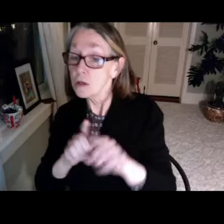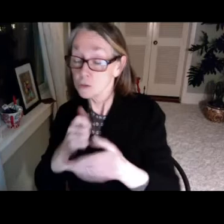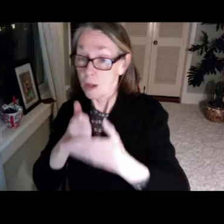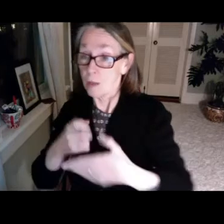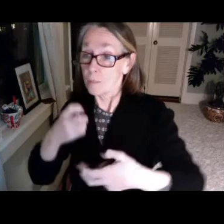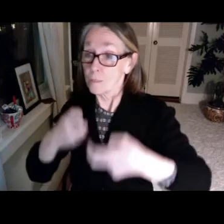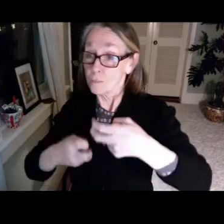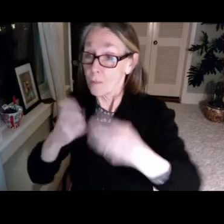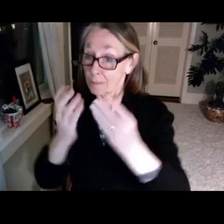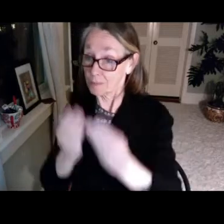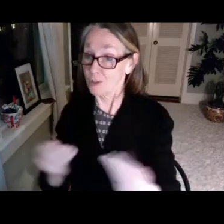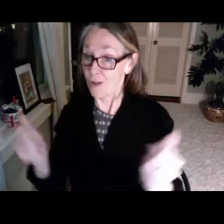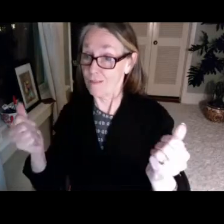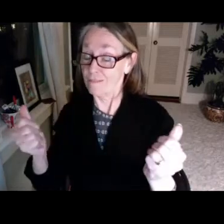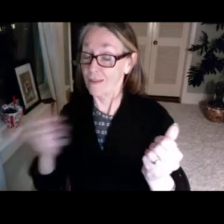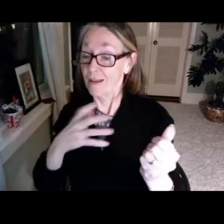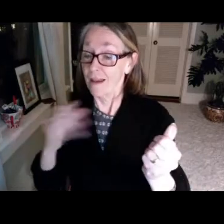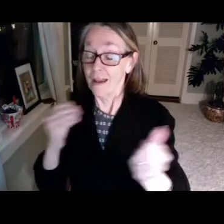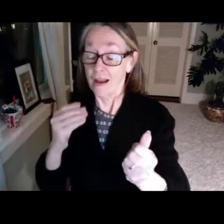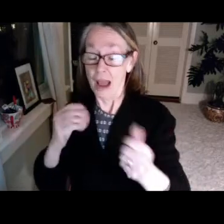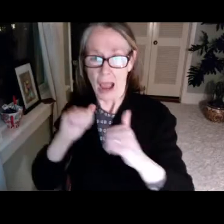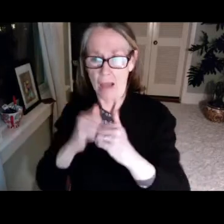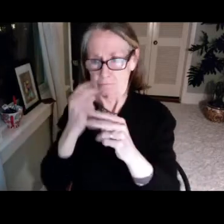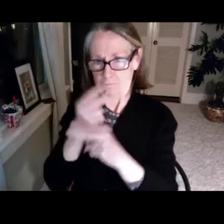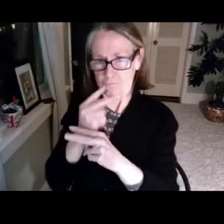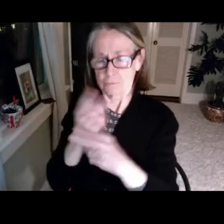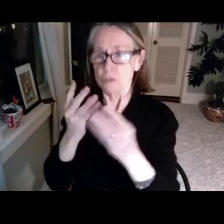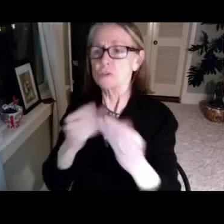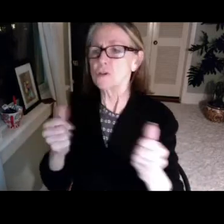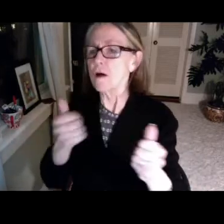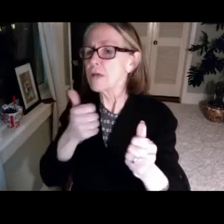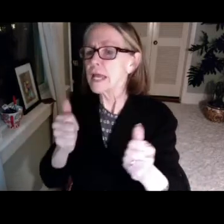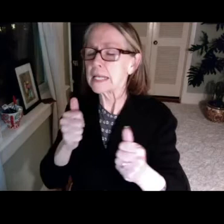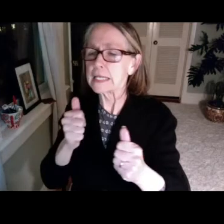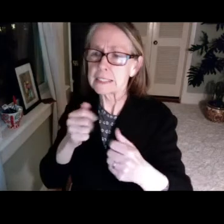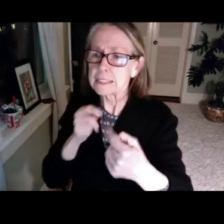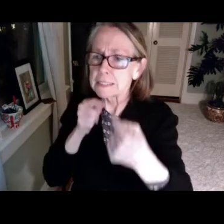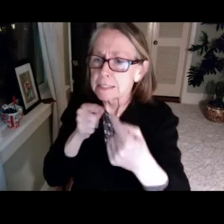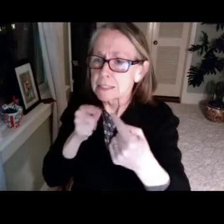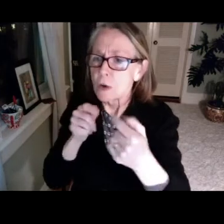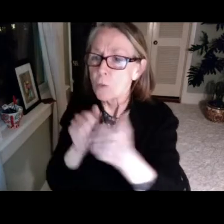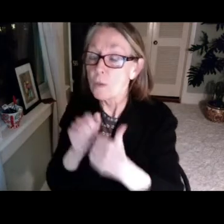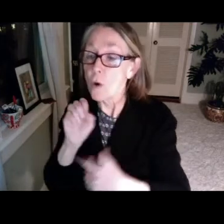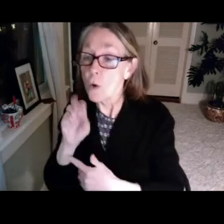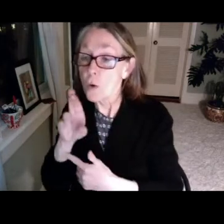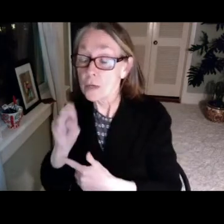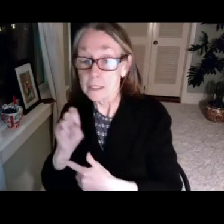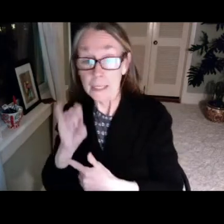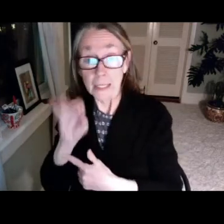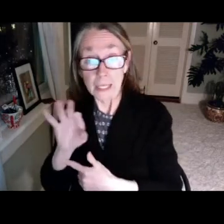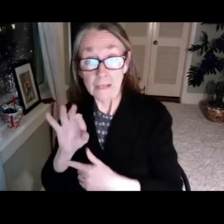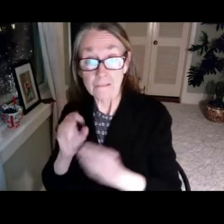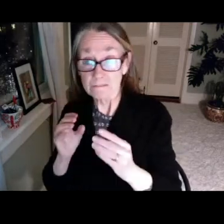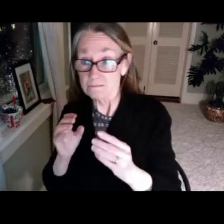solve and figure out how to resolve their situation with ORS. If the situation is something that's more